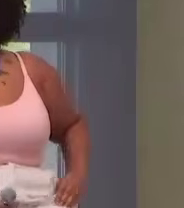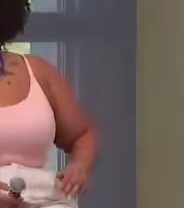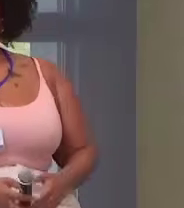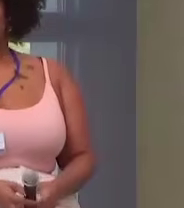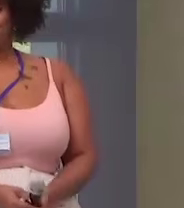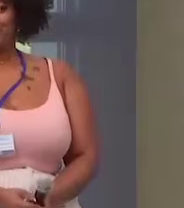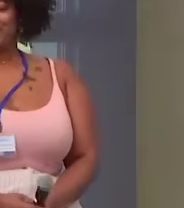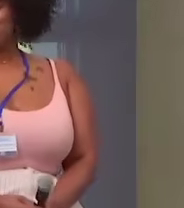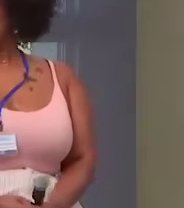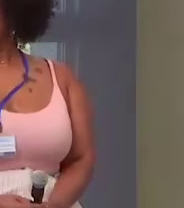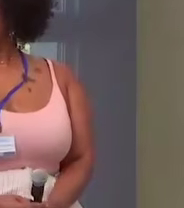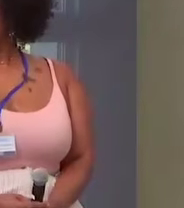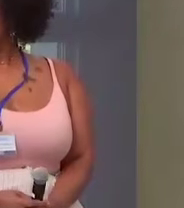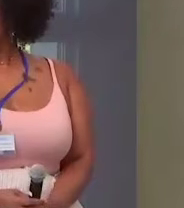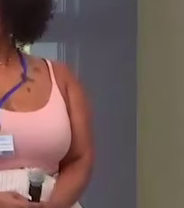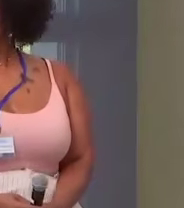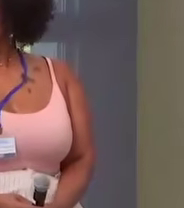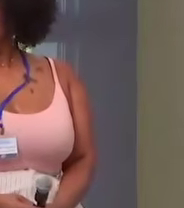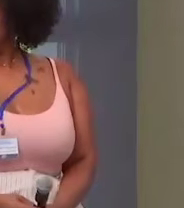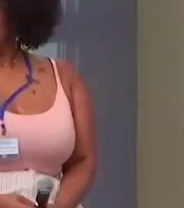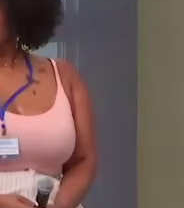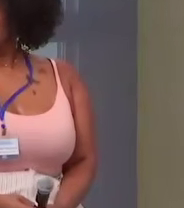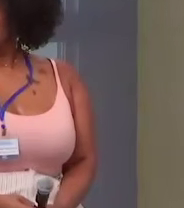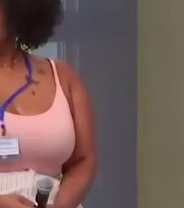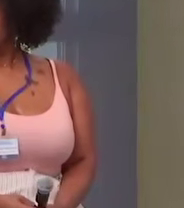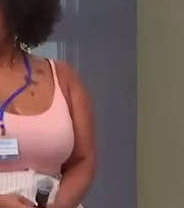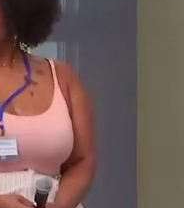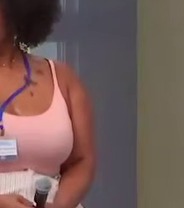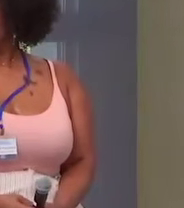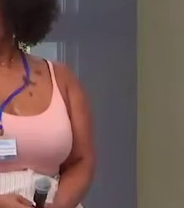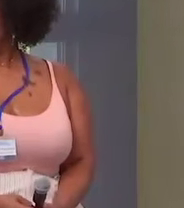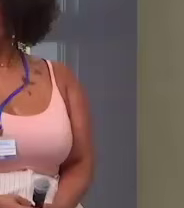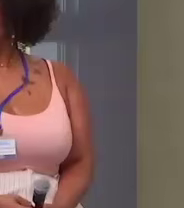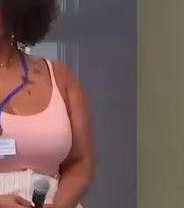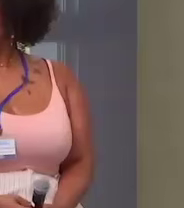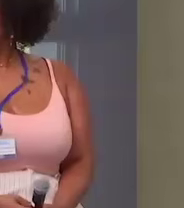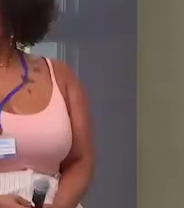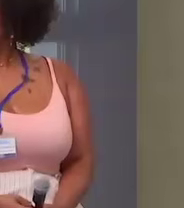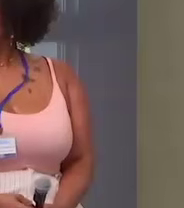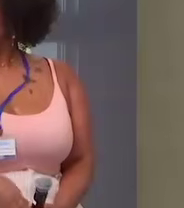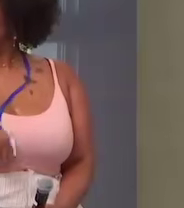hindered us, right? It's made us more determined to really